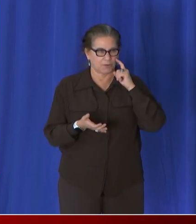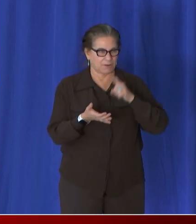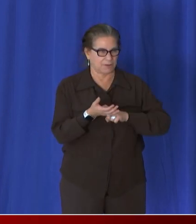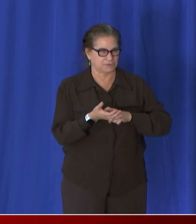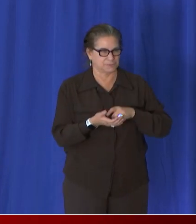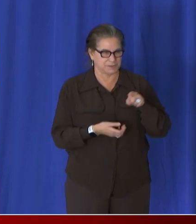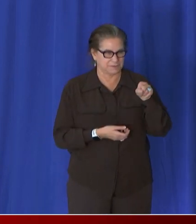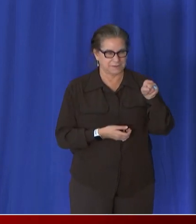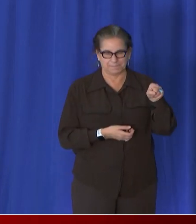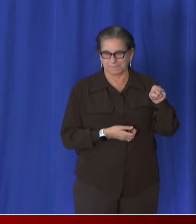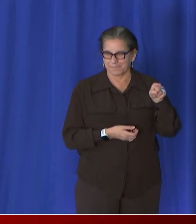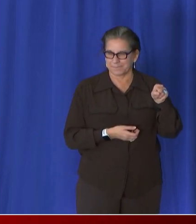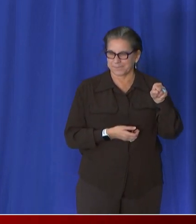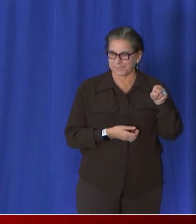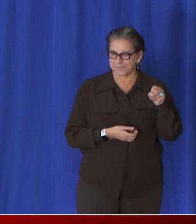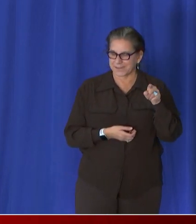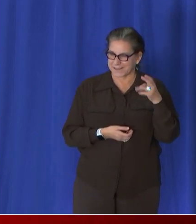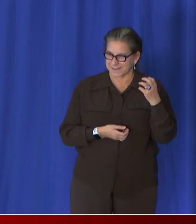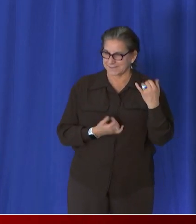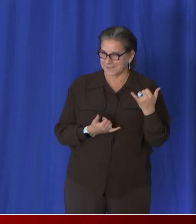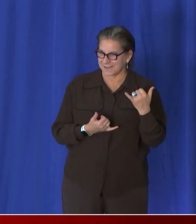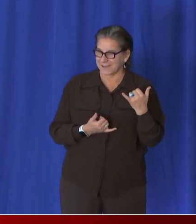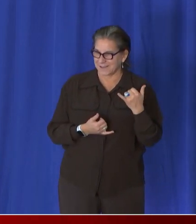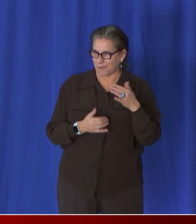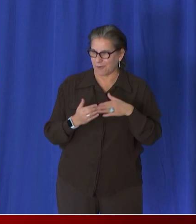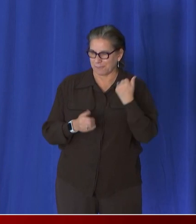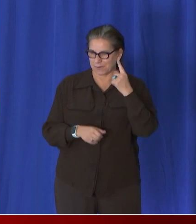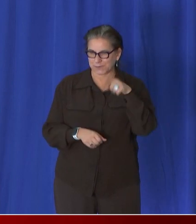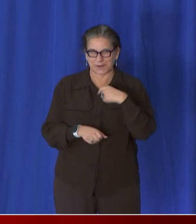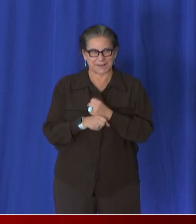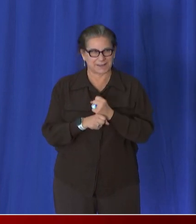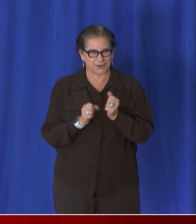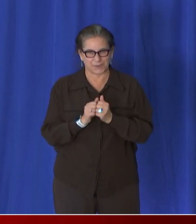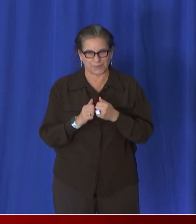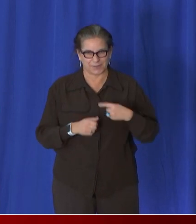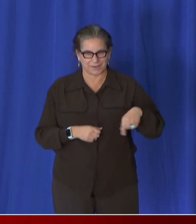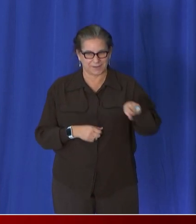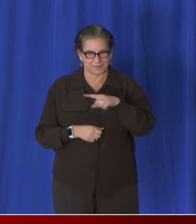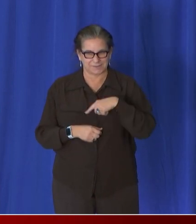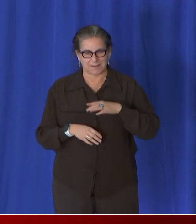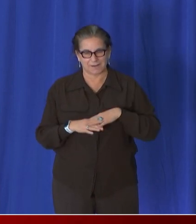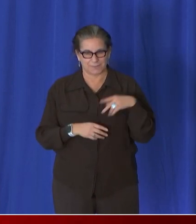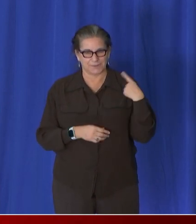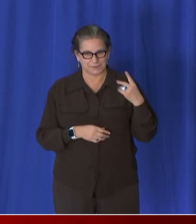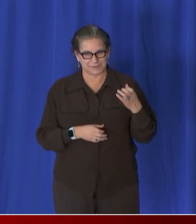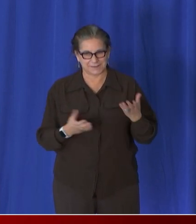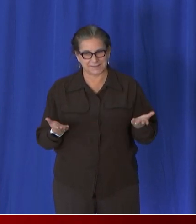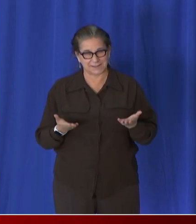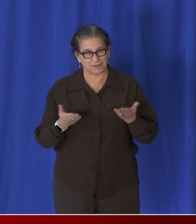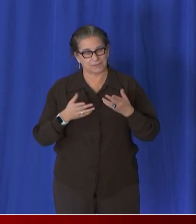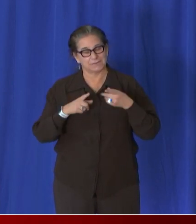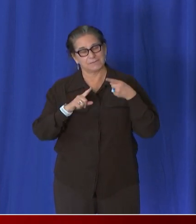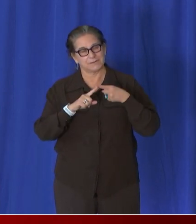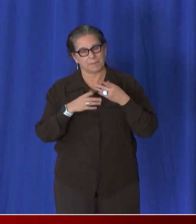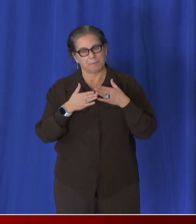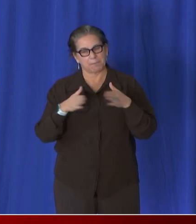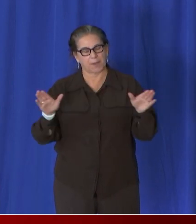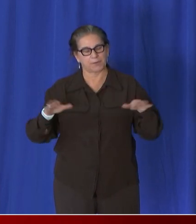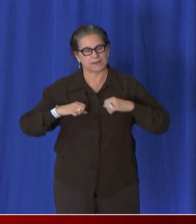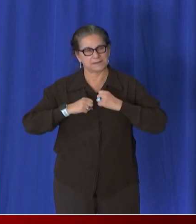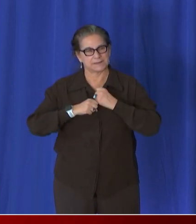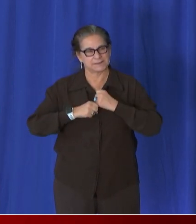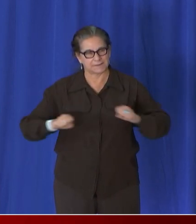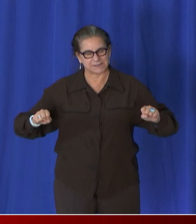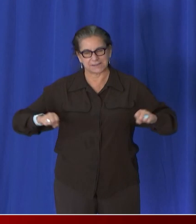we have just spent a year very focused on public safety. I think he's the person to have